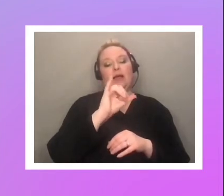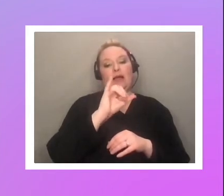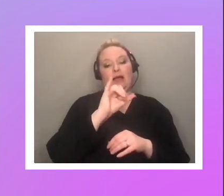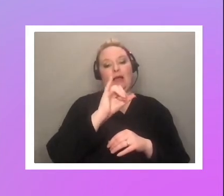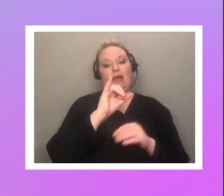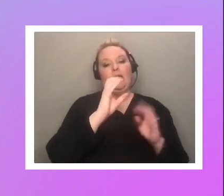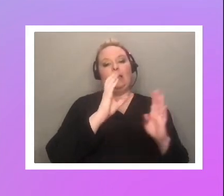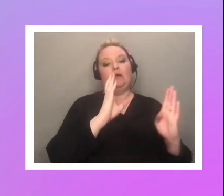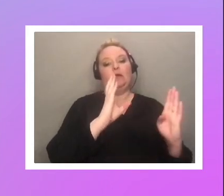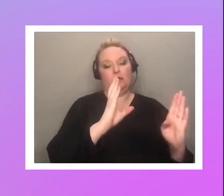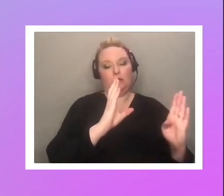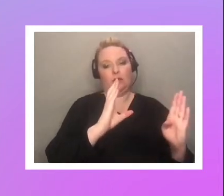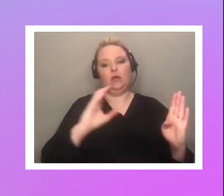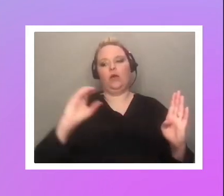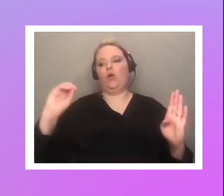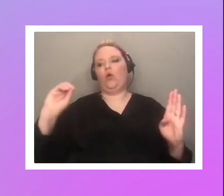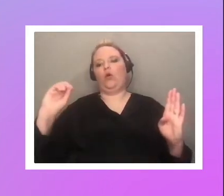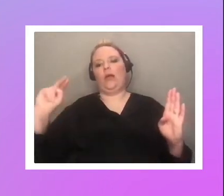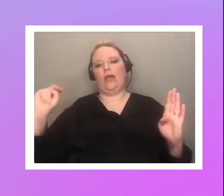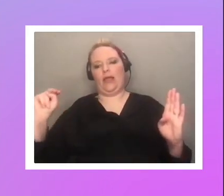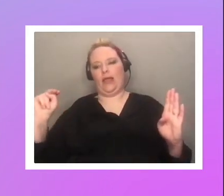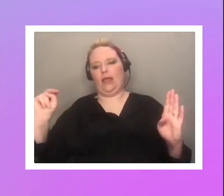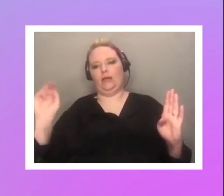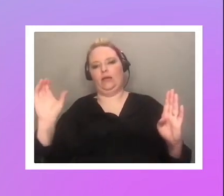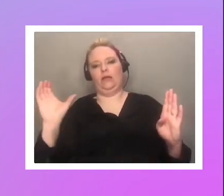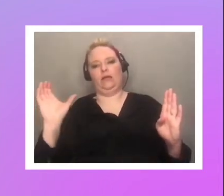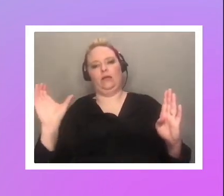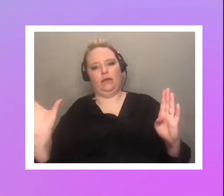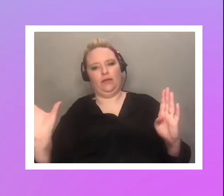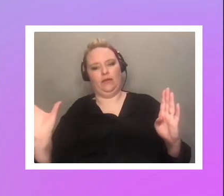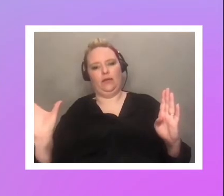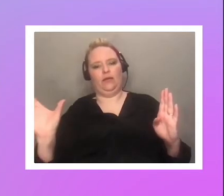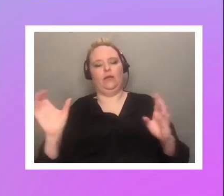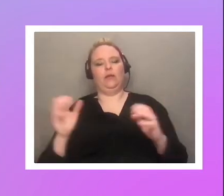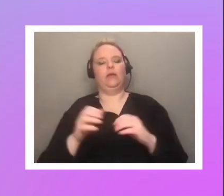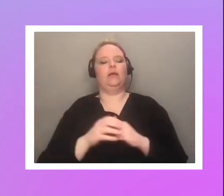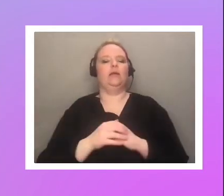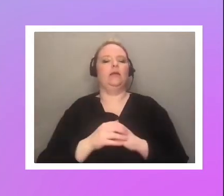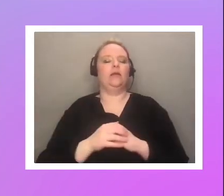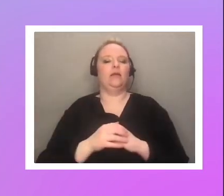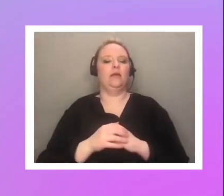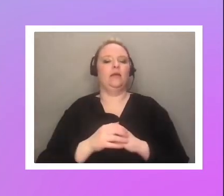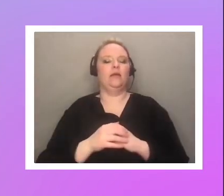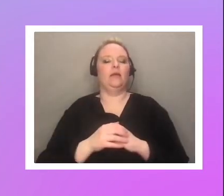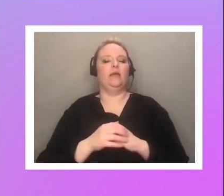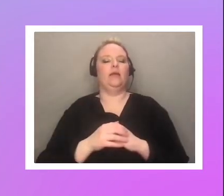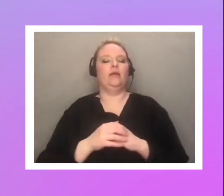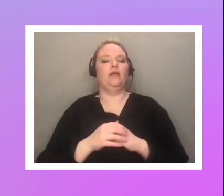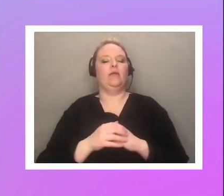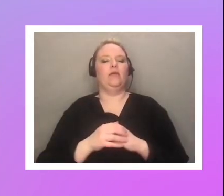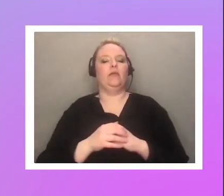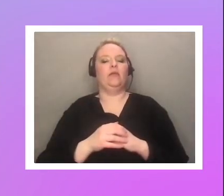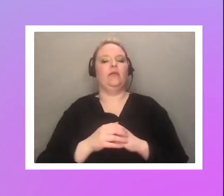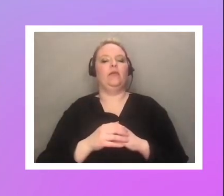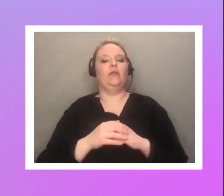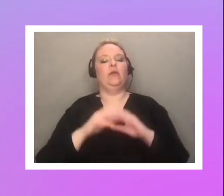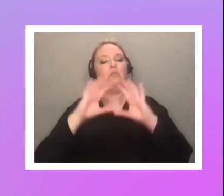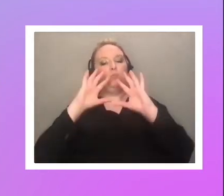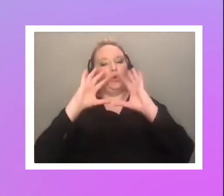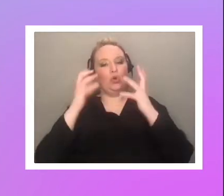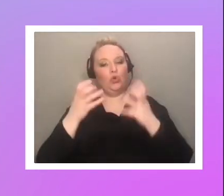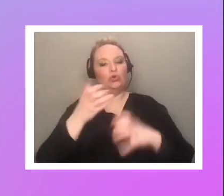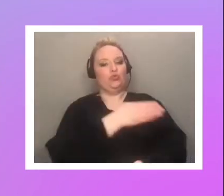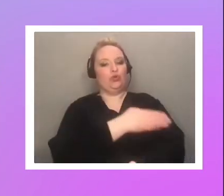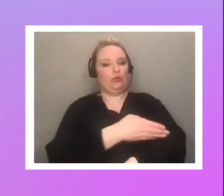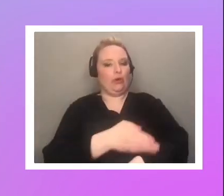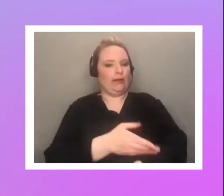are separated in a gap, because I think it's making an inference that there is a regression in these balloons. I